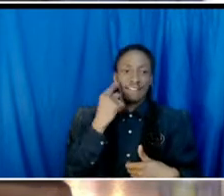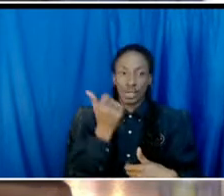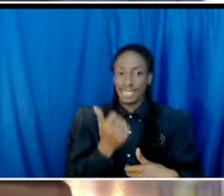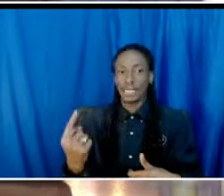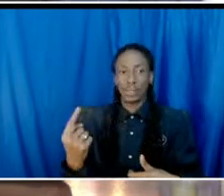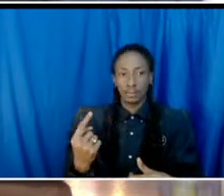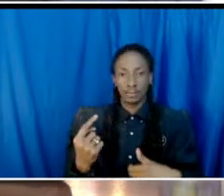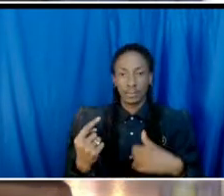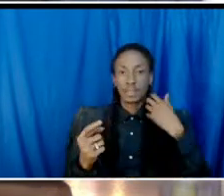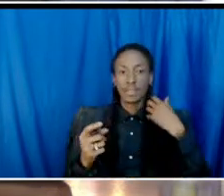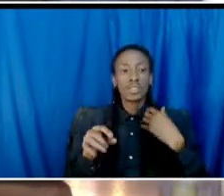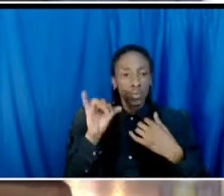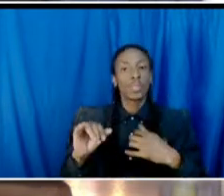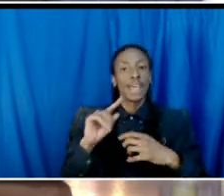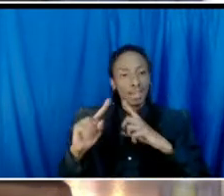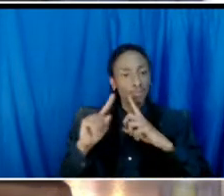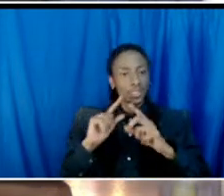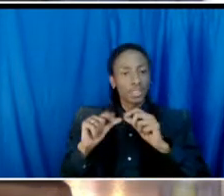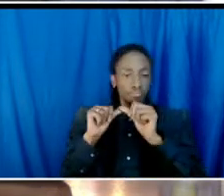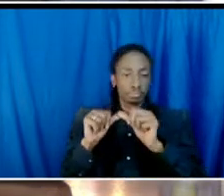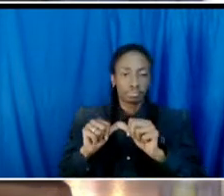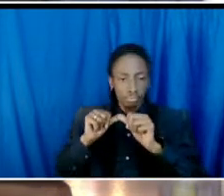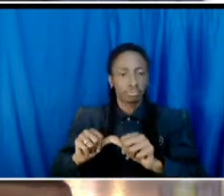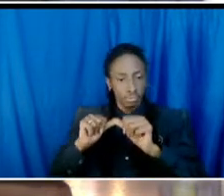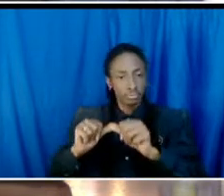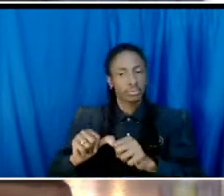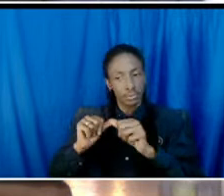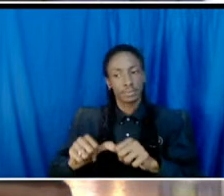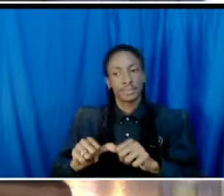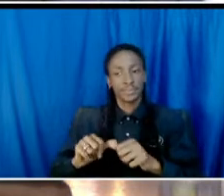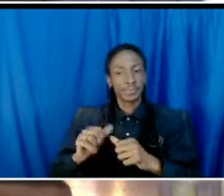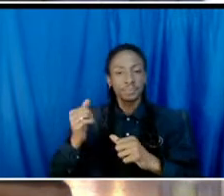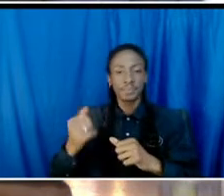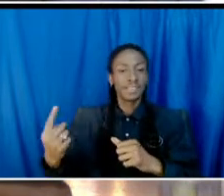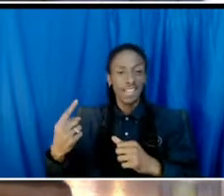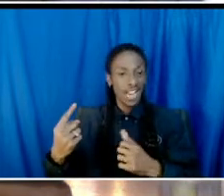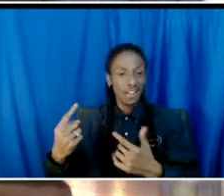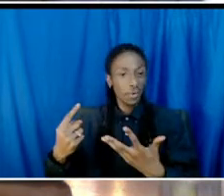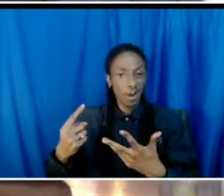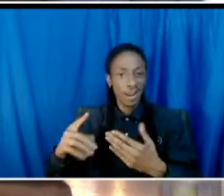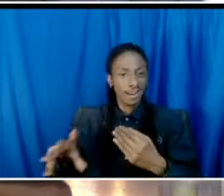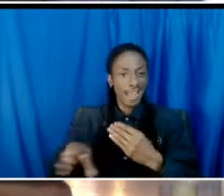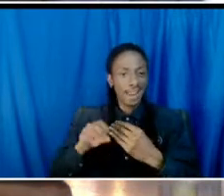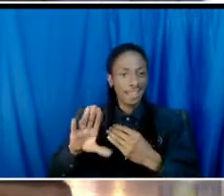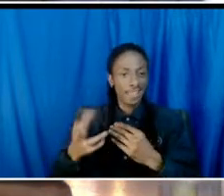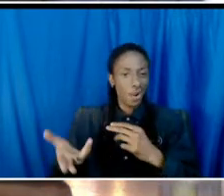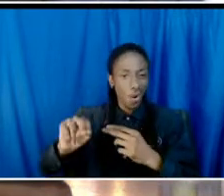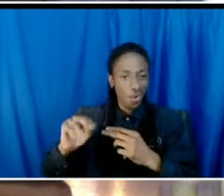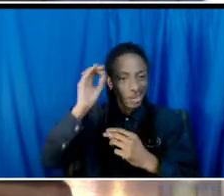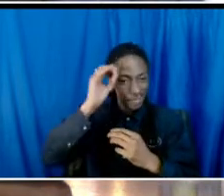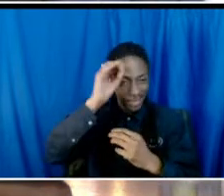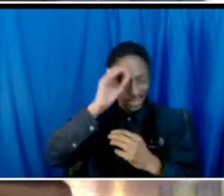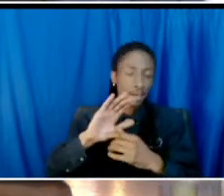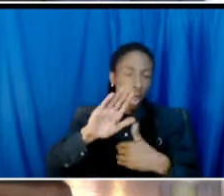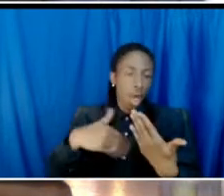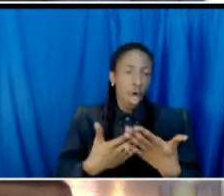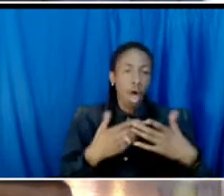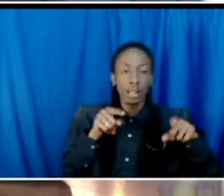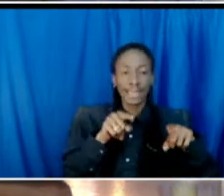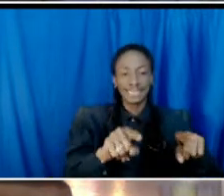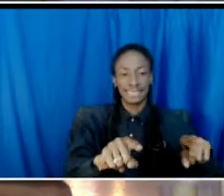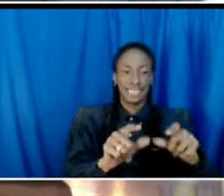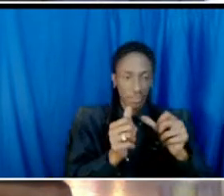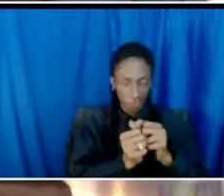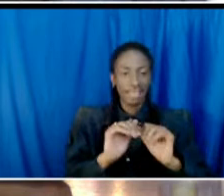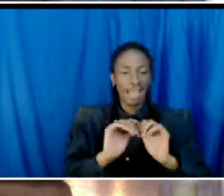That conversation went on for some time. Everyone essentially chimed in with their own thoughts, all of which were consistent about how damaging this